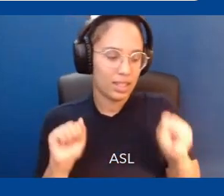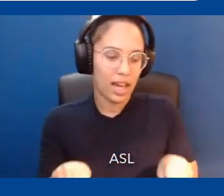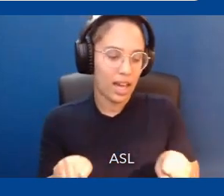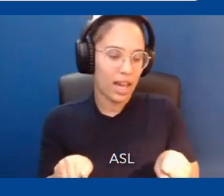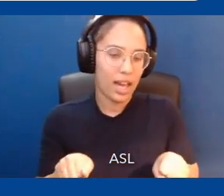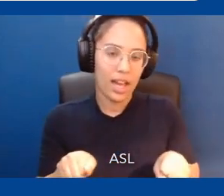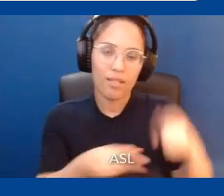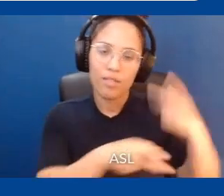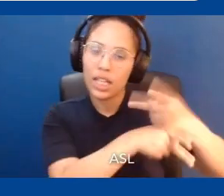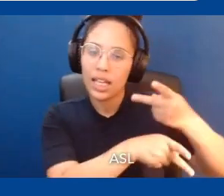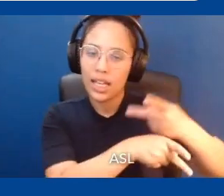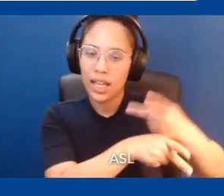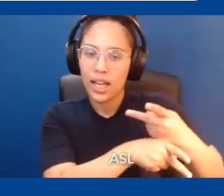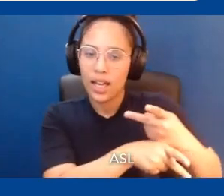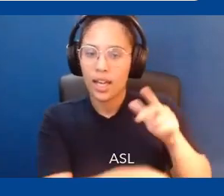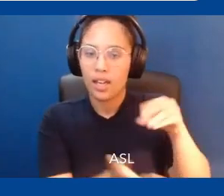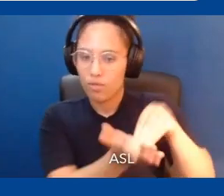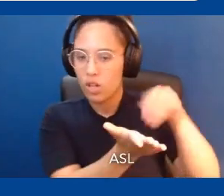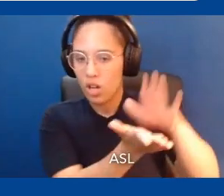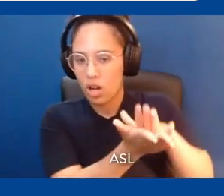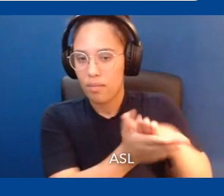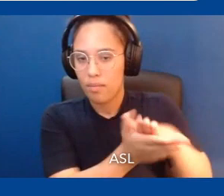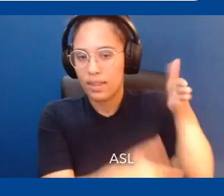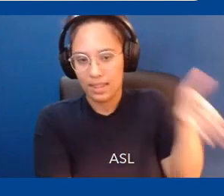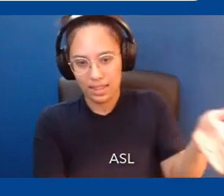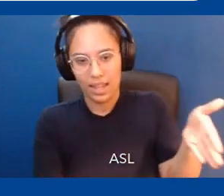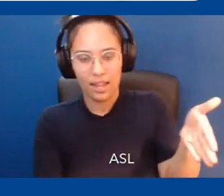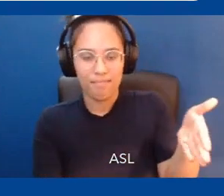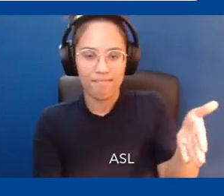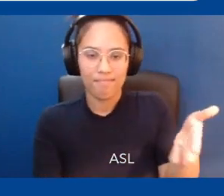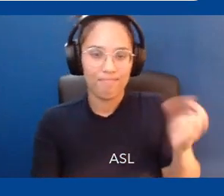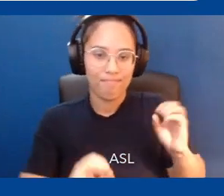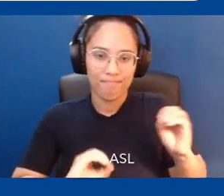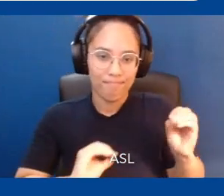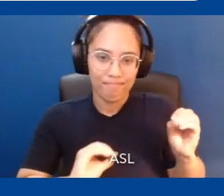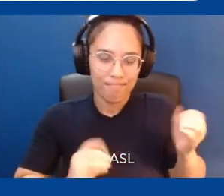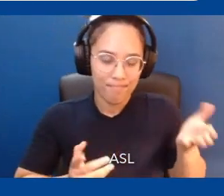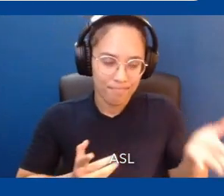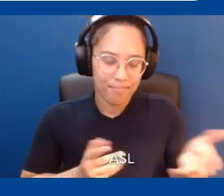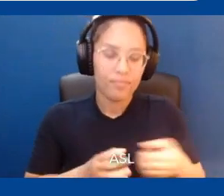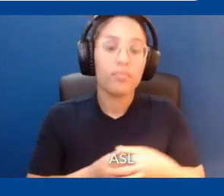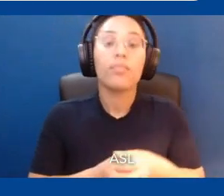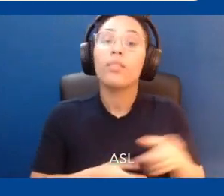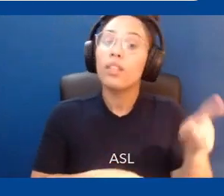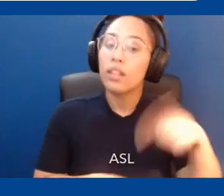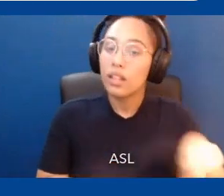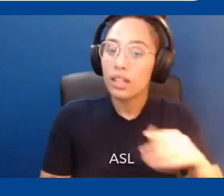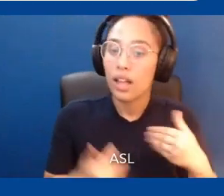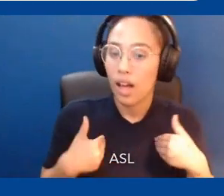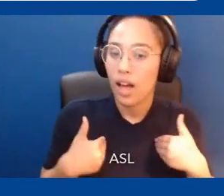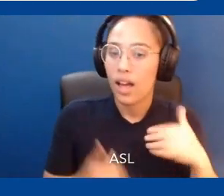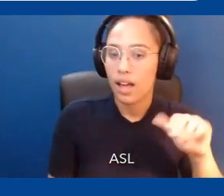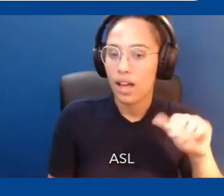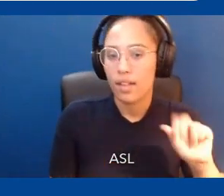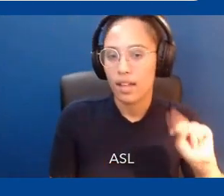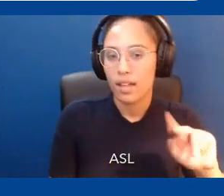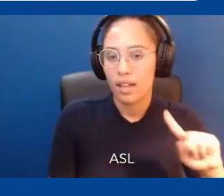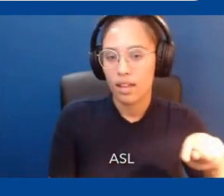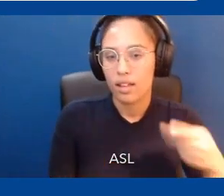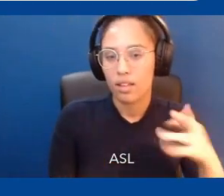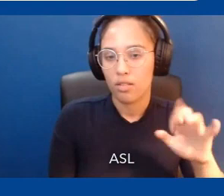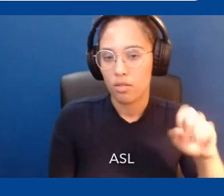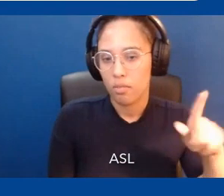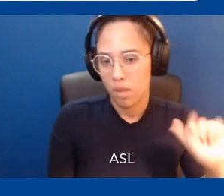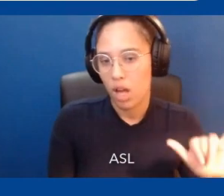maintain the archive itself in West Papua. So they have the anthropological museum at the